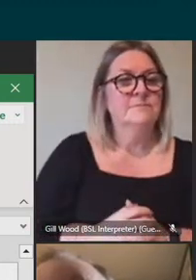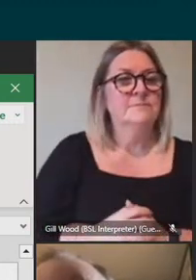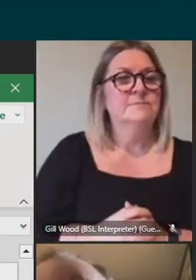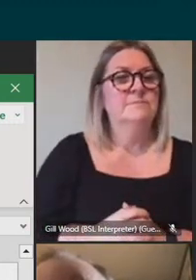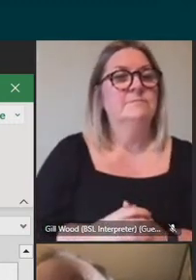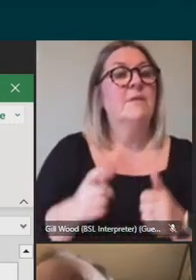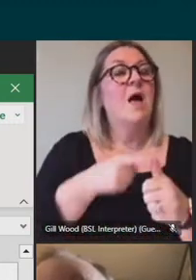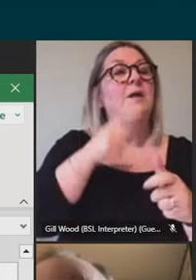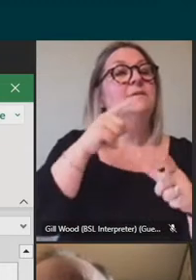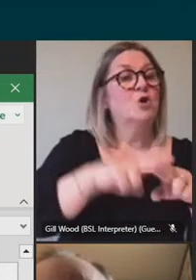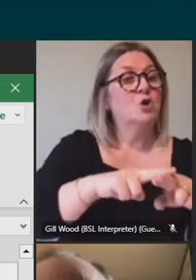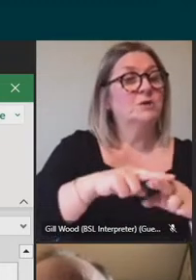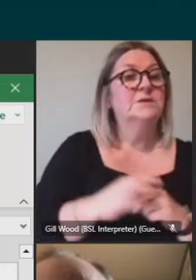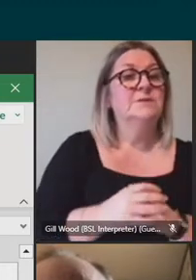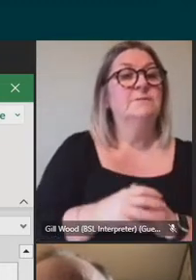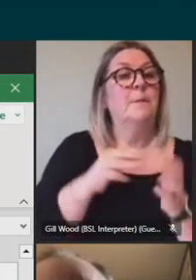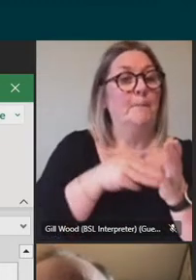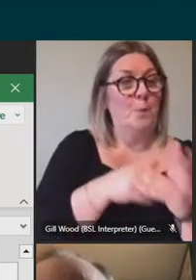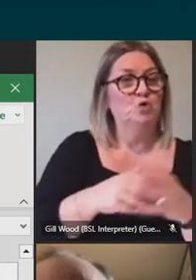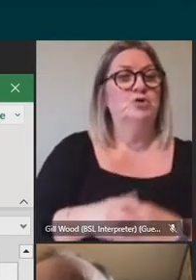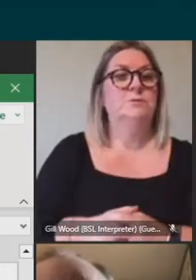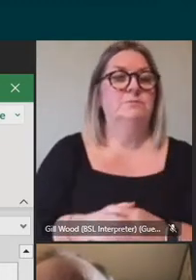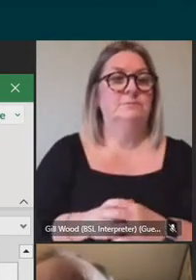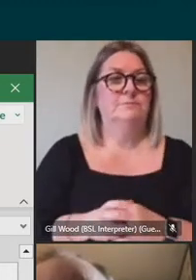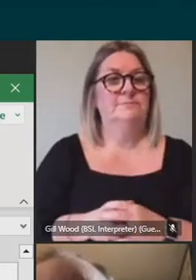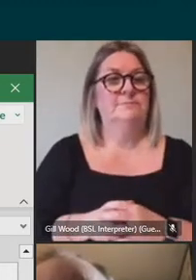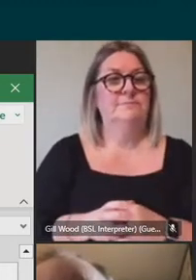Councillor Ferguson. Motion.